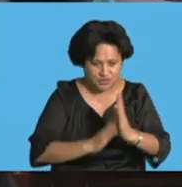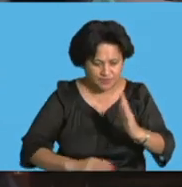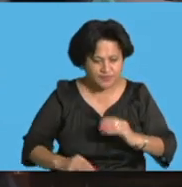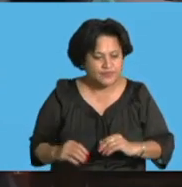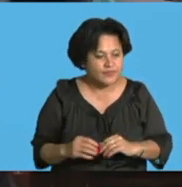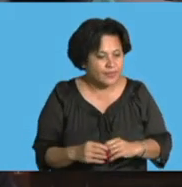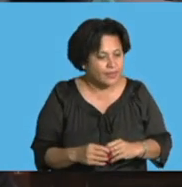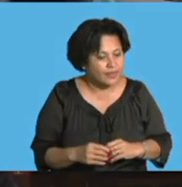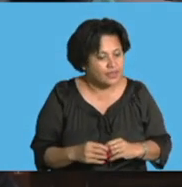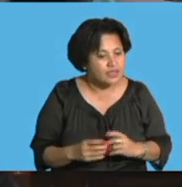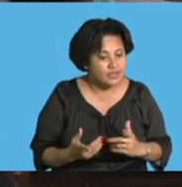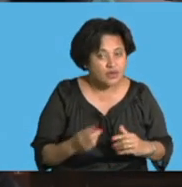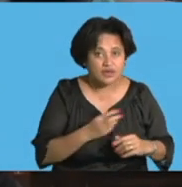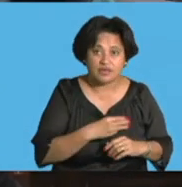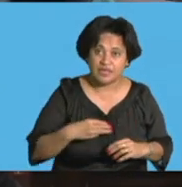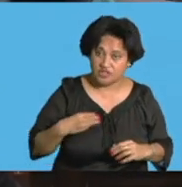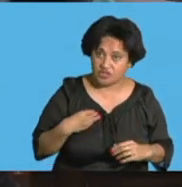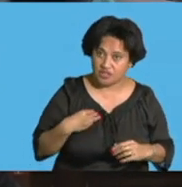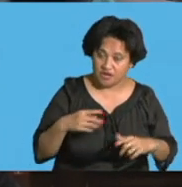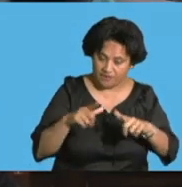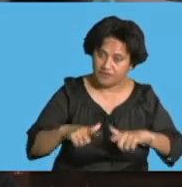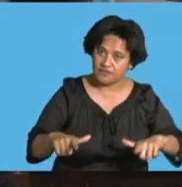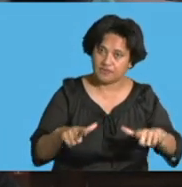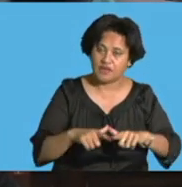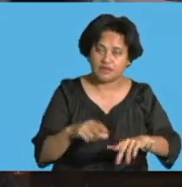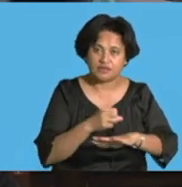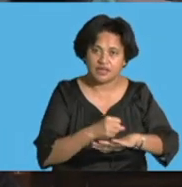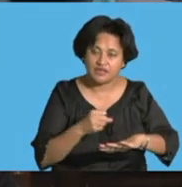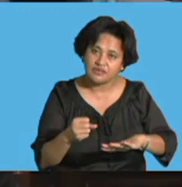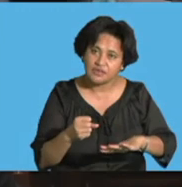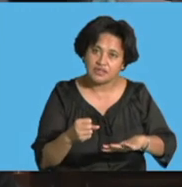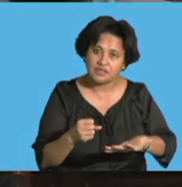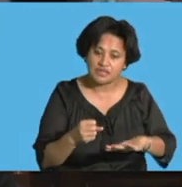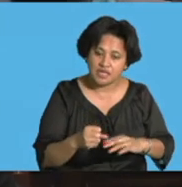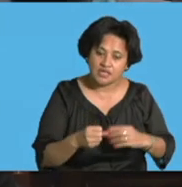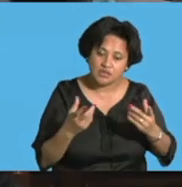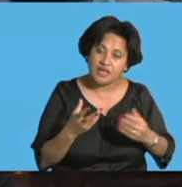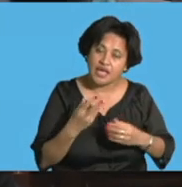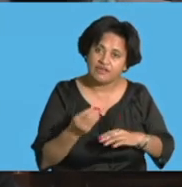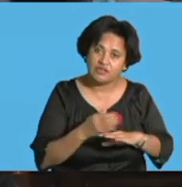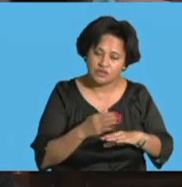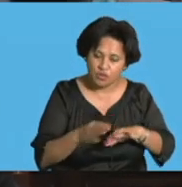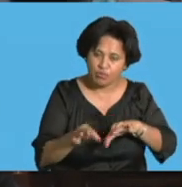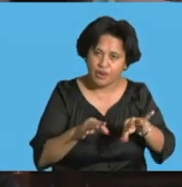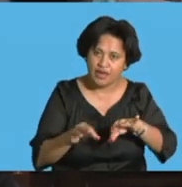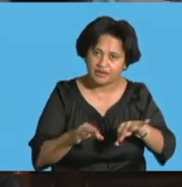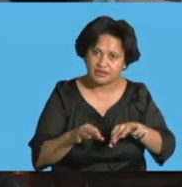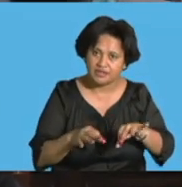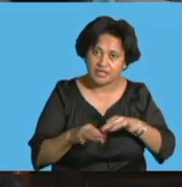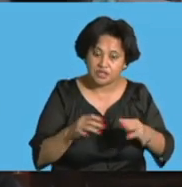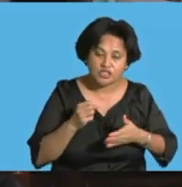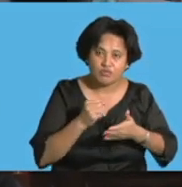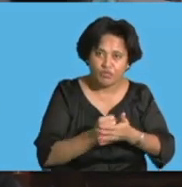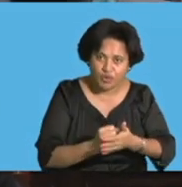Mr. Speaker, sir, the Ministry of Local Government has embarked on an ambitious urban planning program to support urban